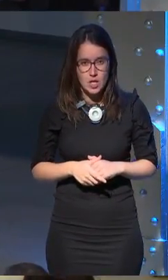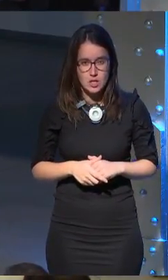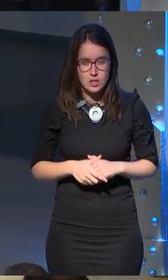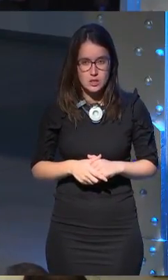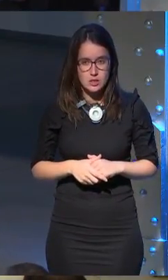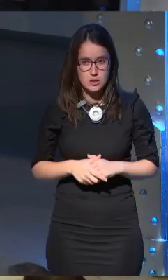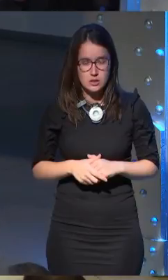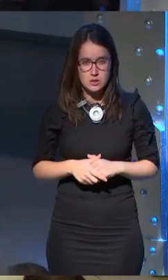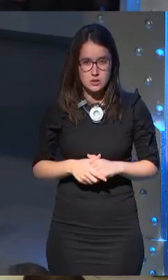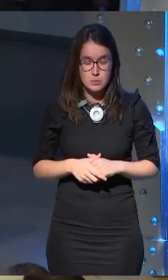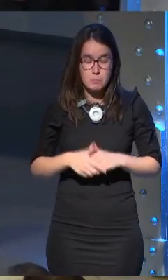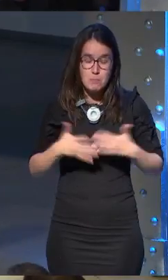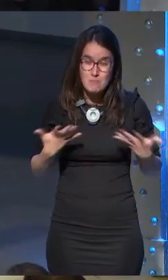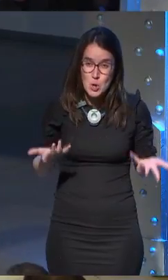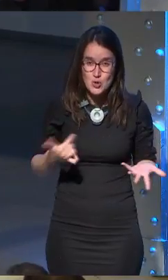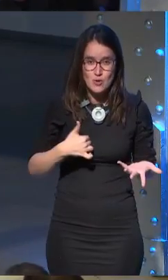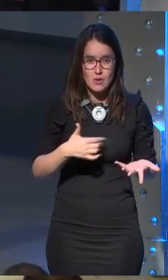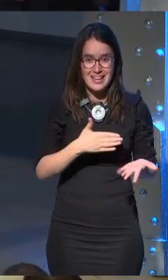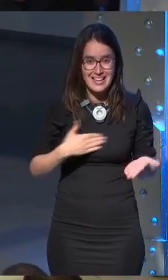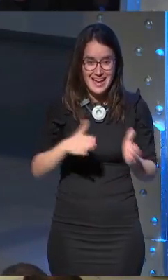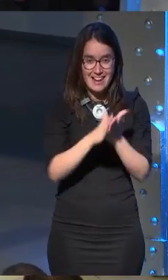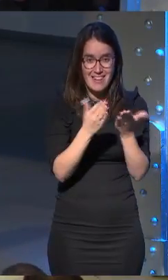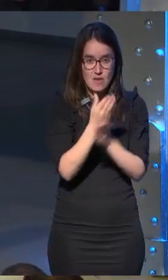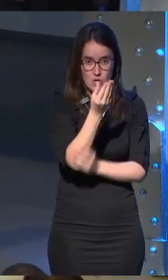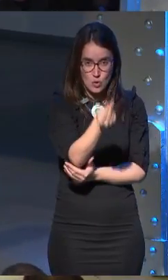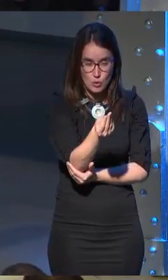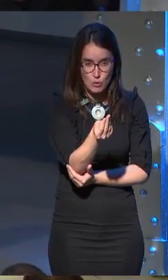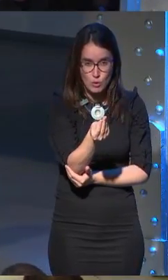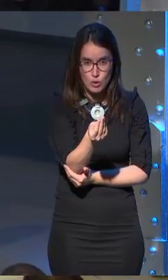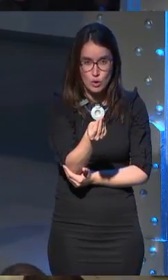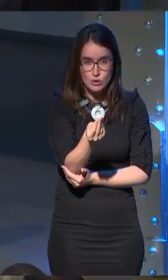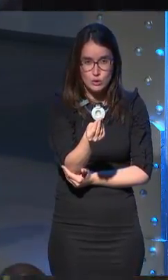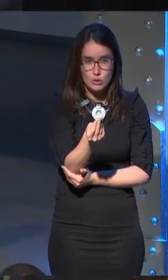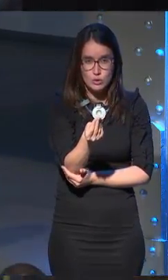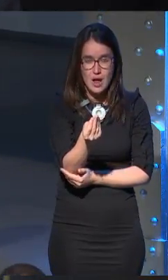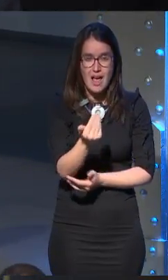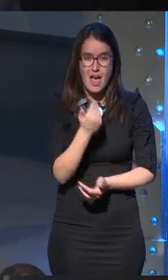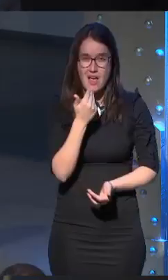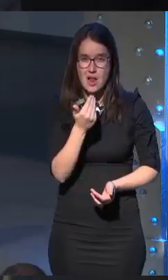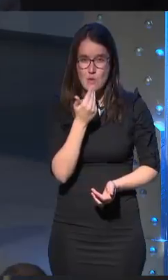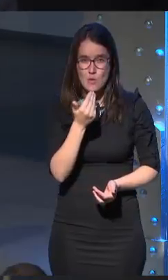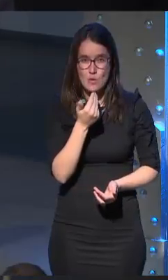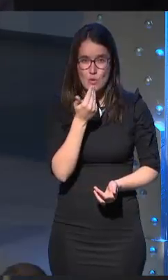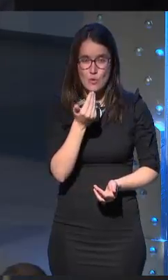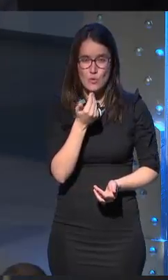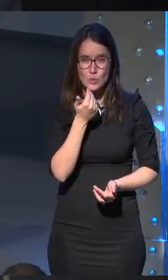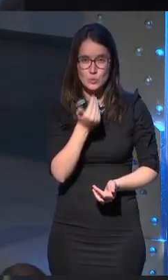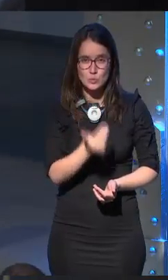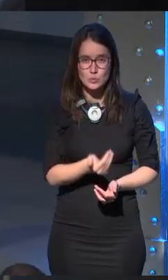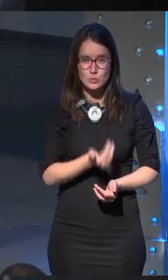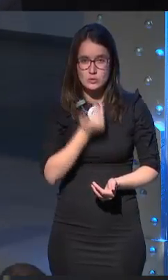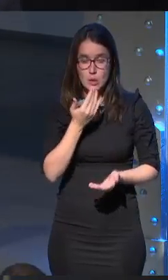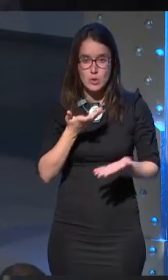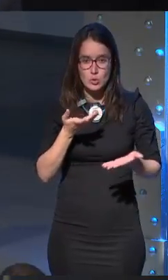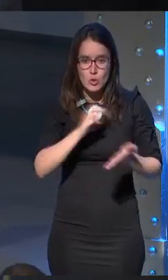Well, I wanted this book to be a book that someone could read it and feel like they were on the space station,